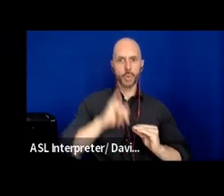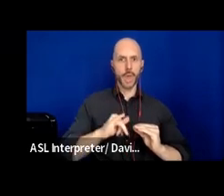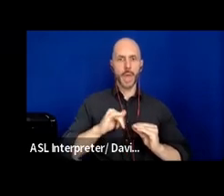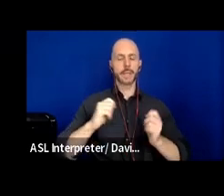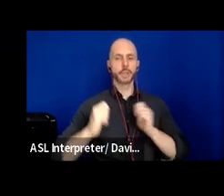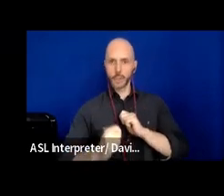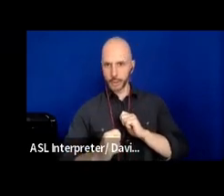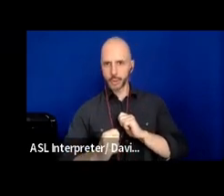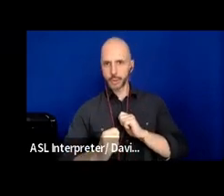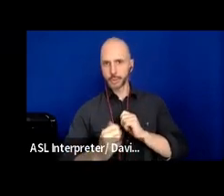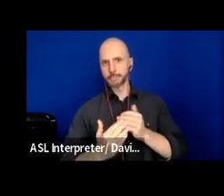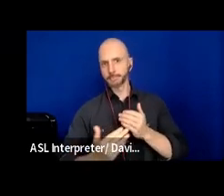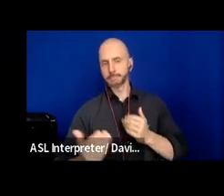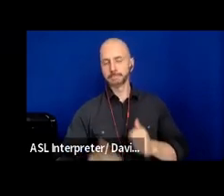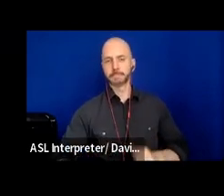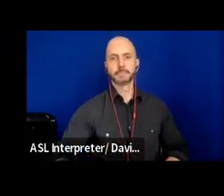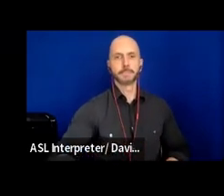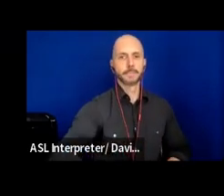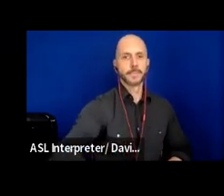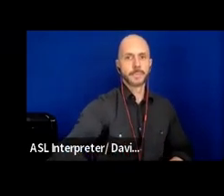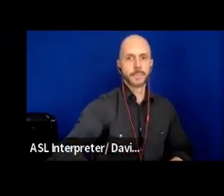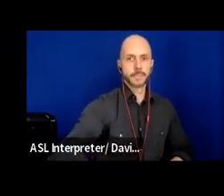course.